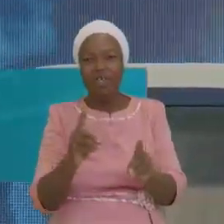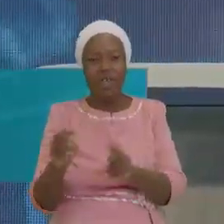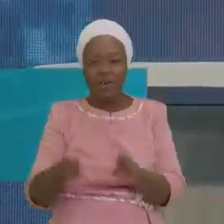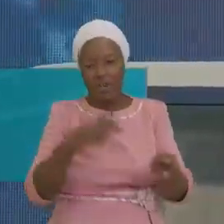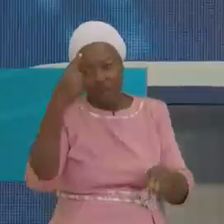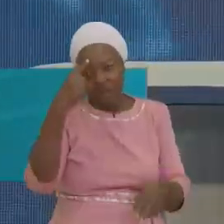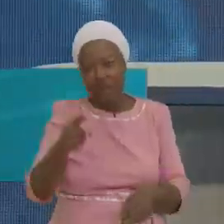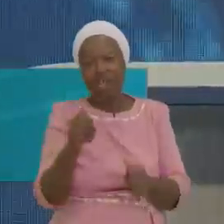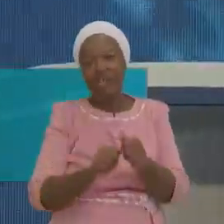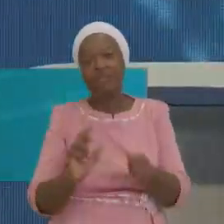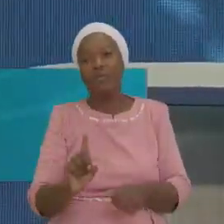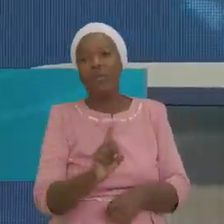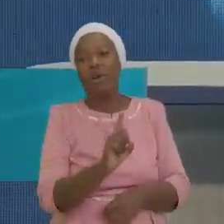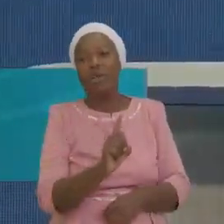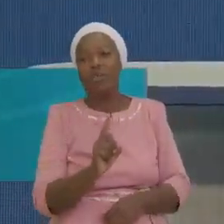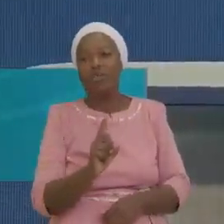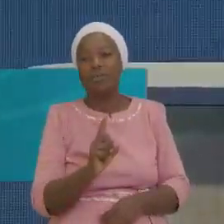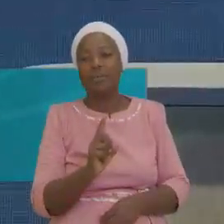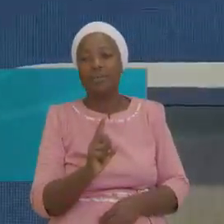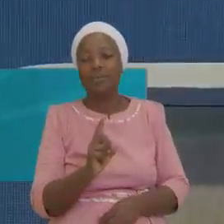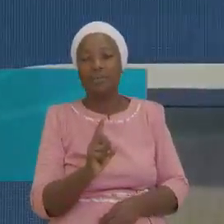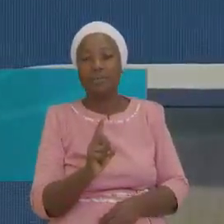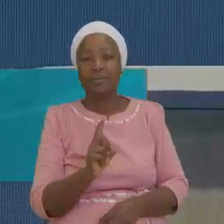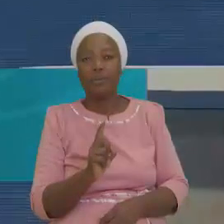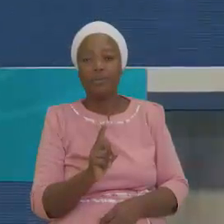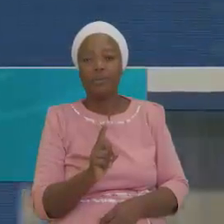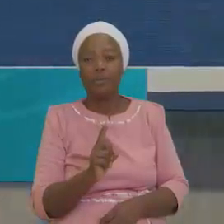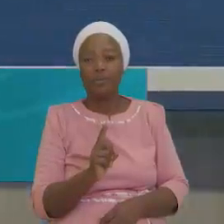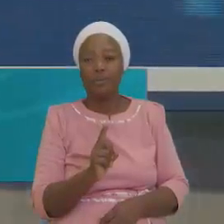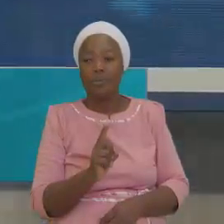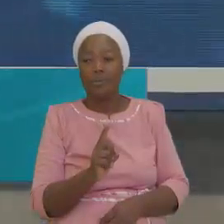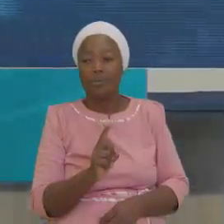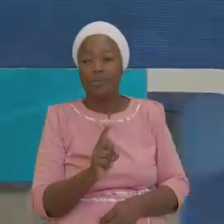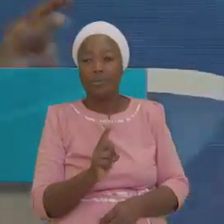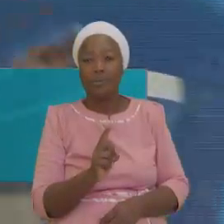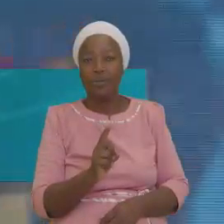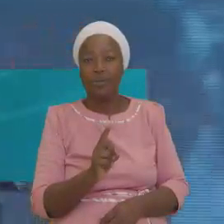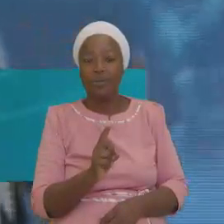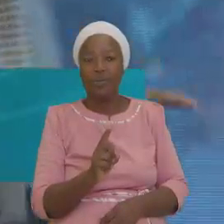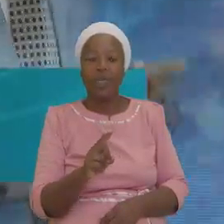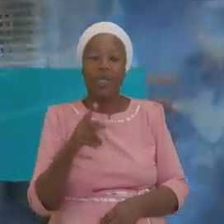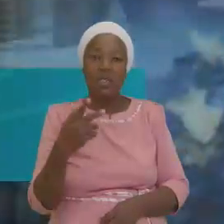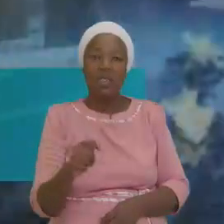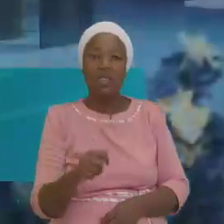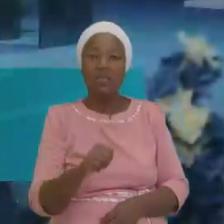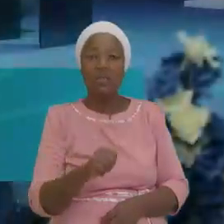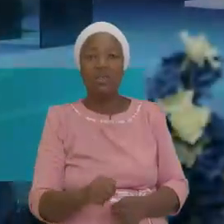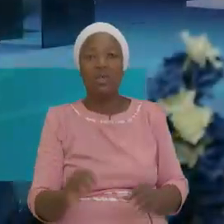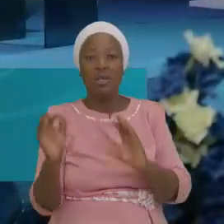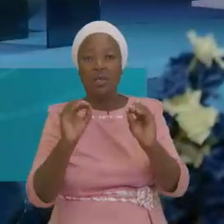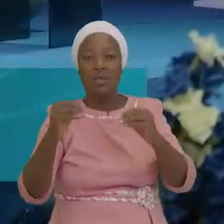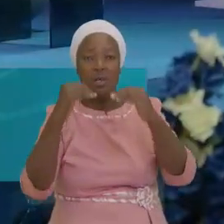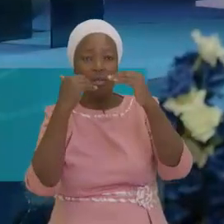everyone. the inexhaustible